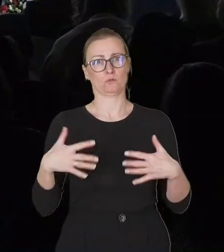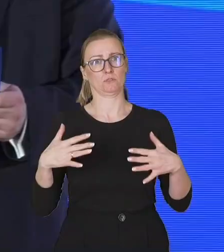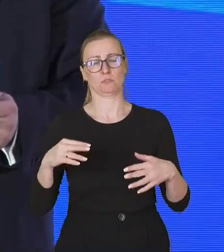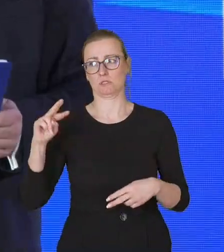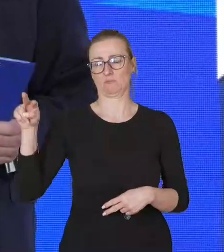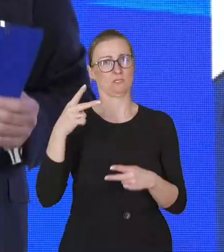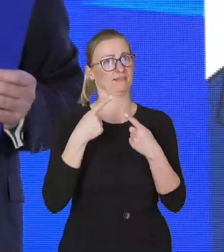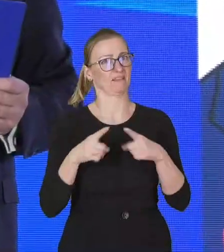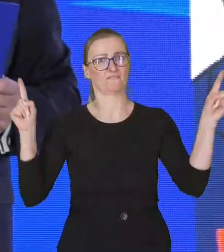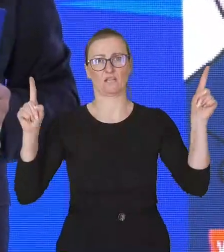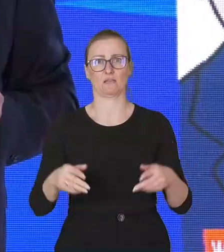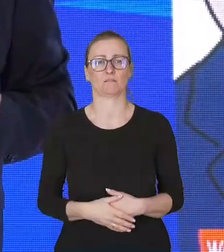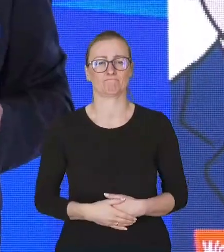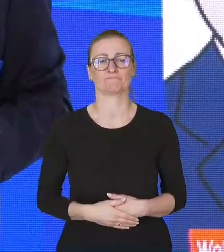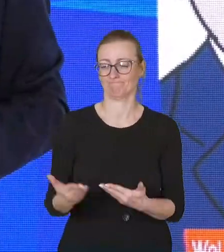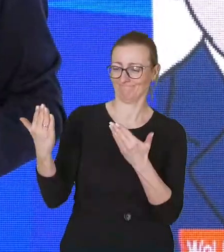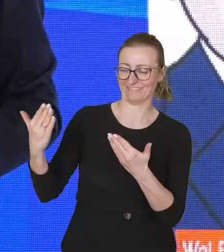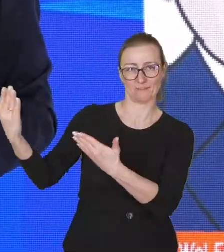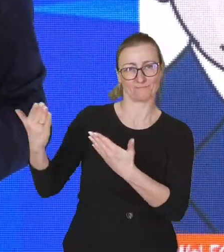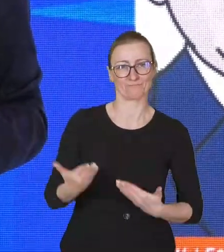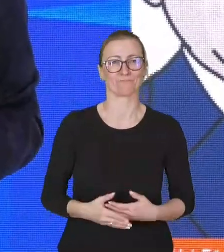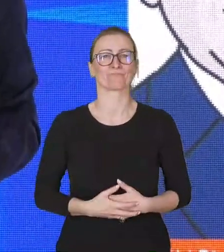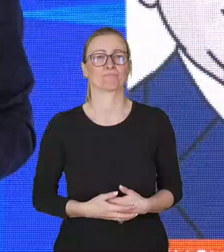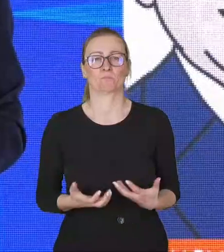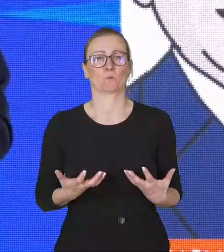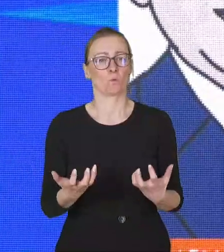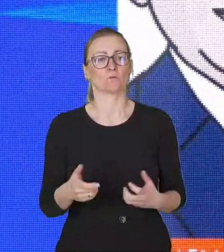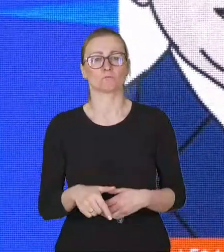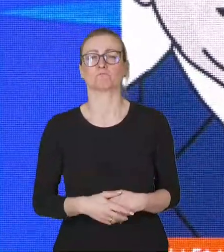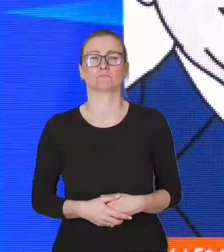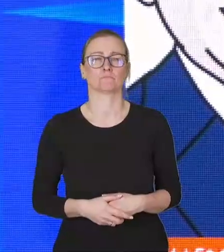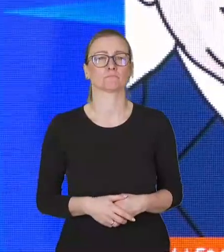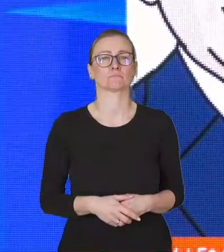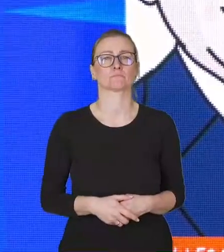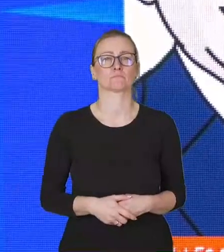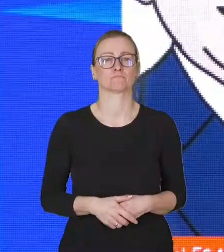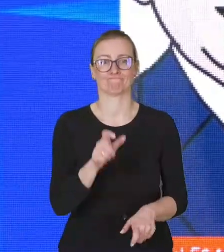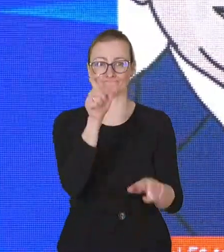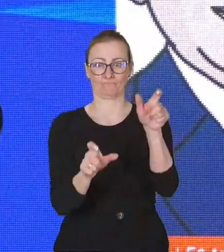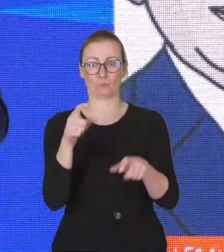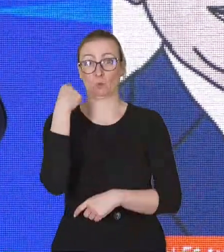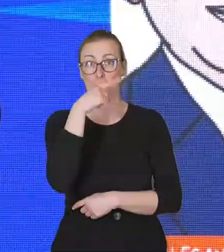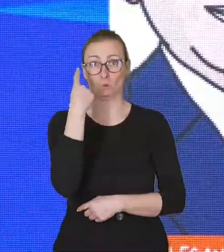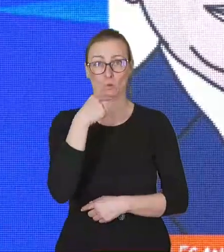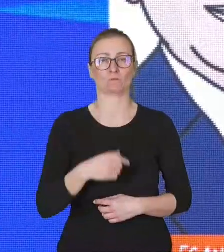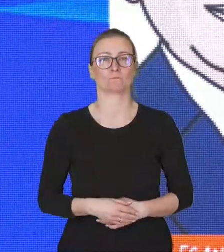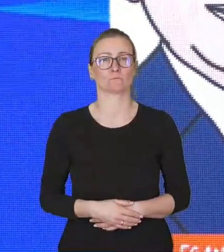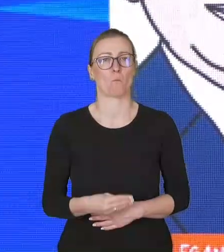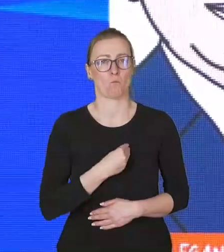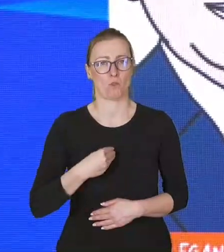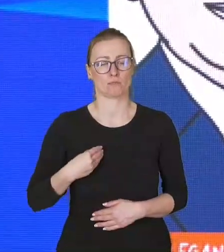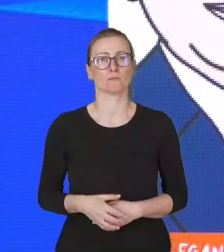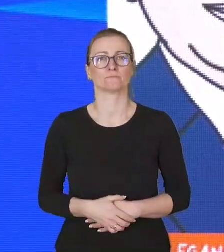We have also two representatives from Poland, two more representatives from Poland. If you allow me, I will start